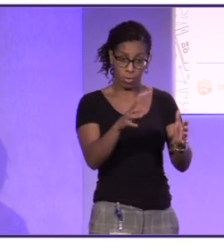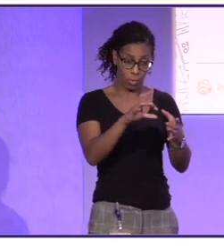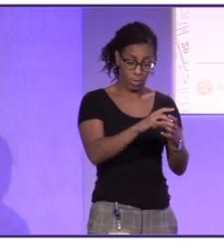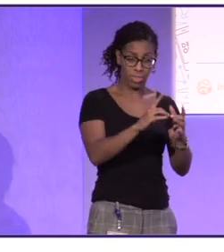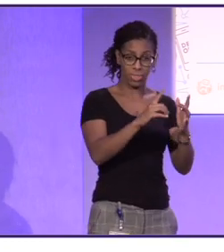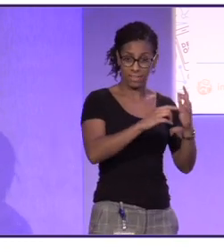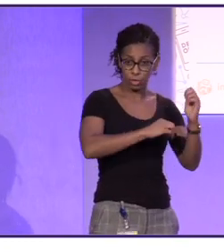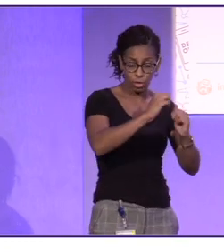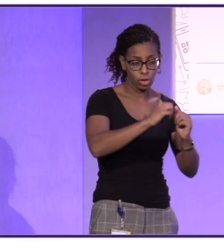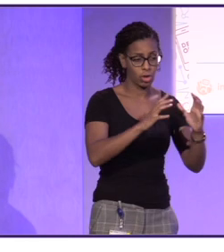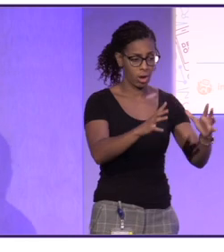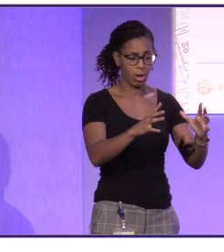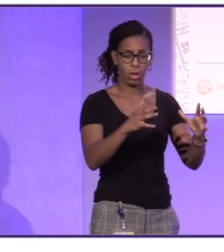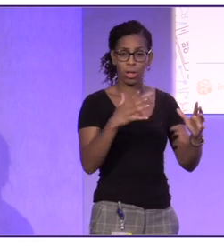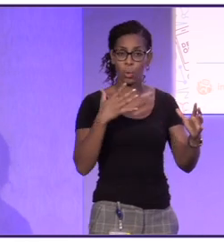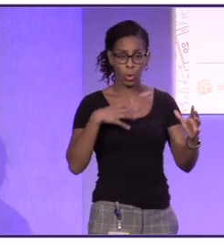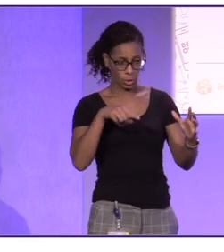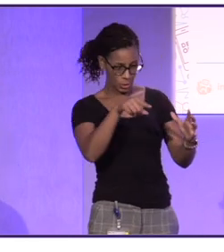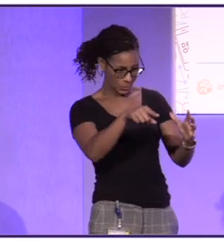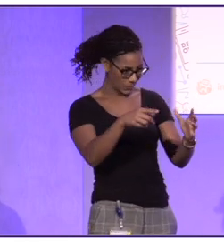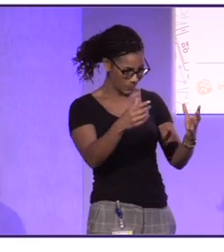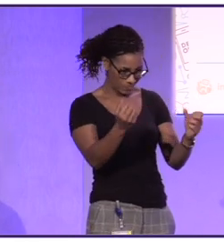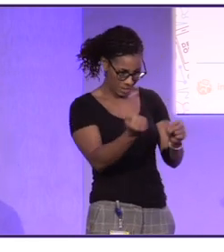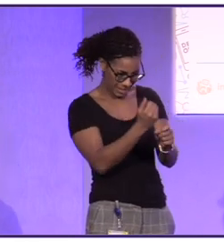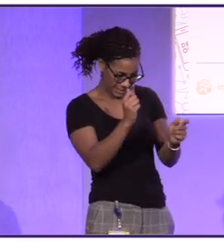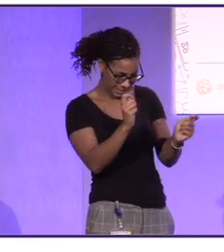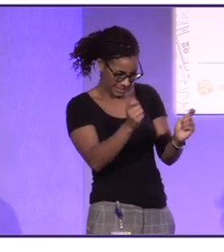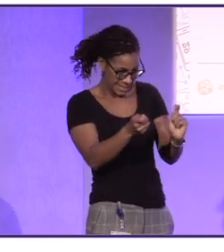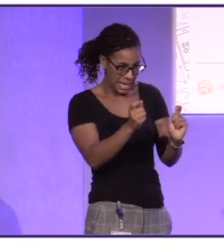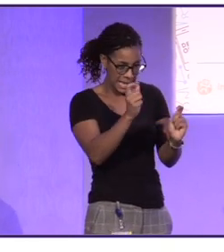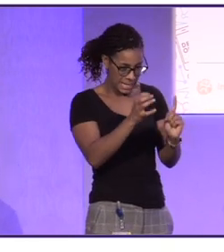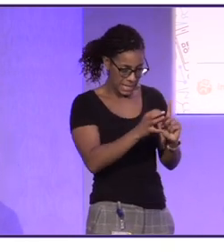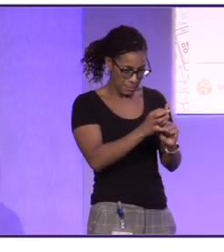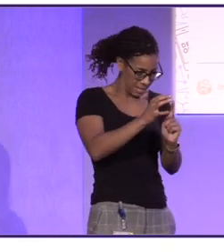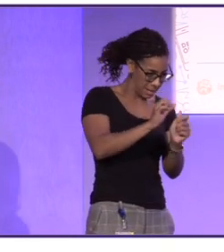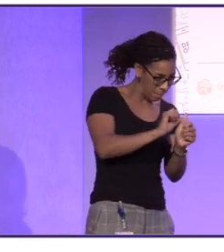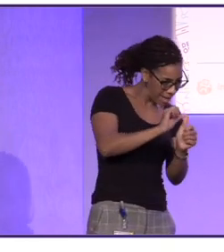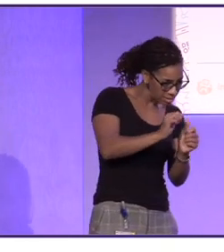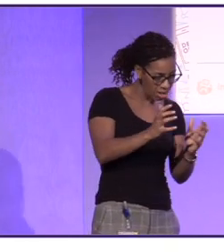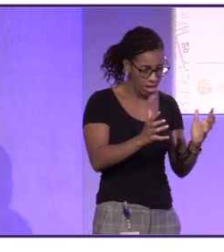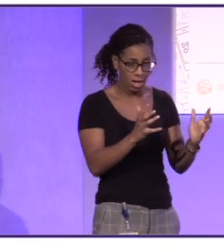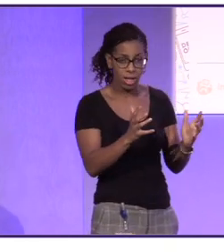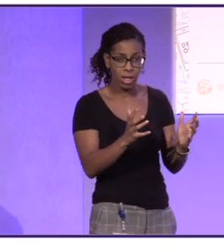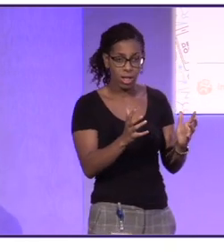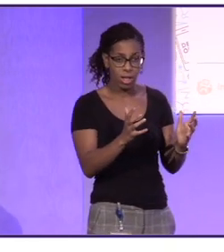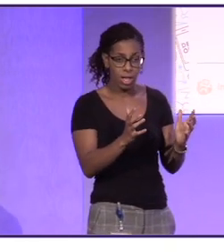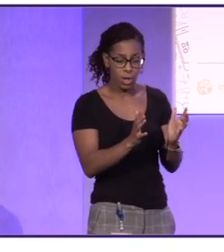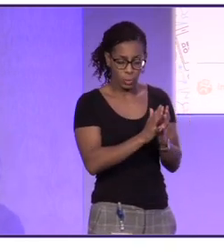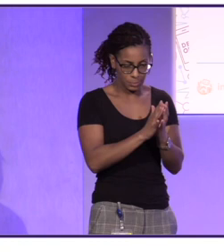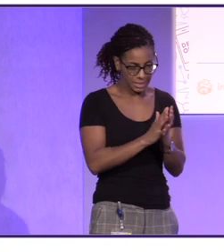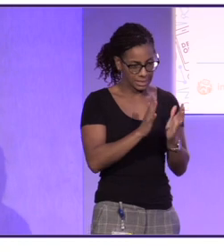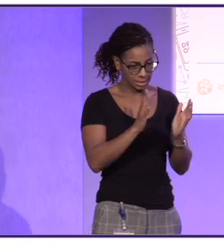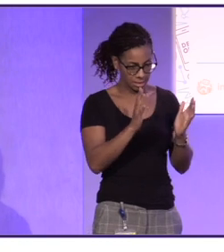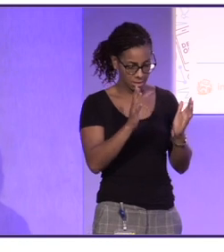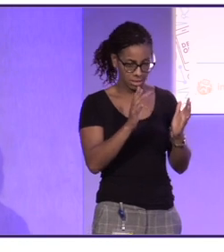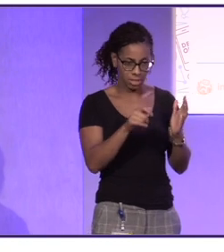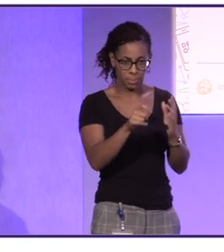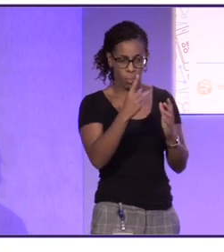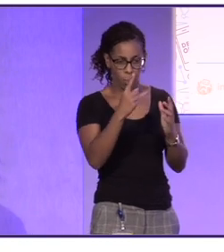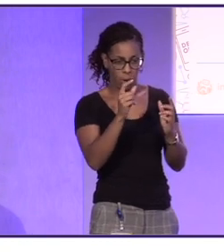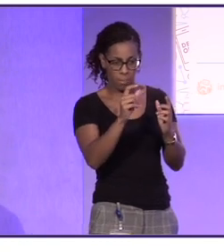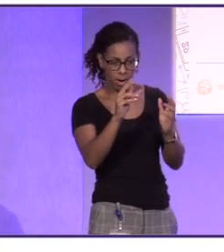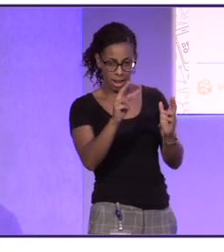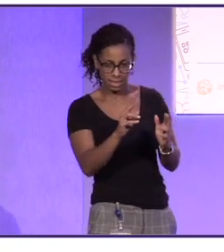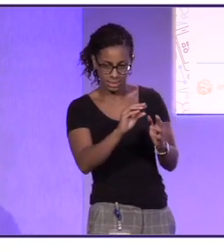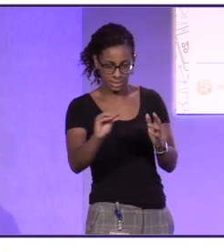and you try to solve that. You try to make it one step better, which means one part less hurtful.